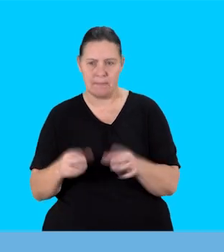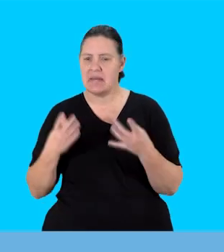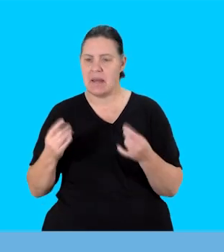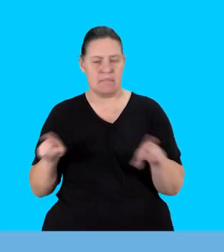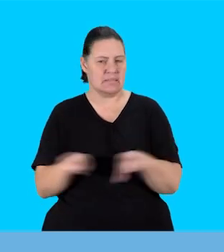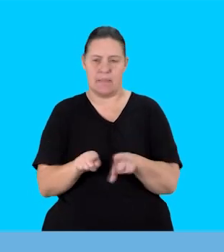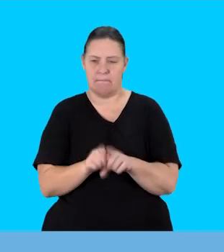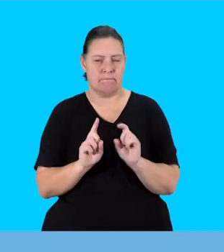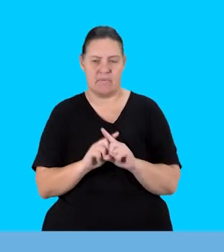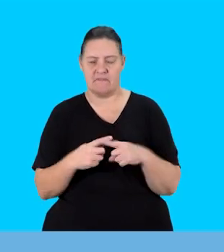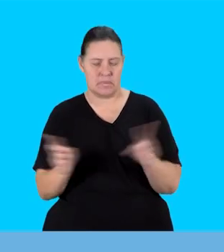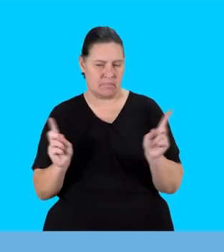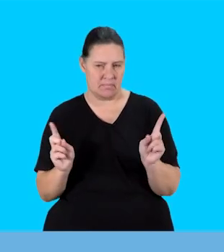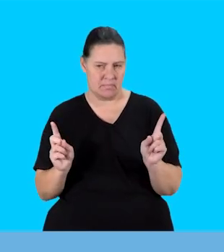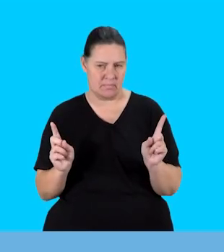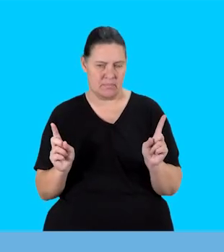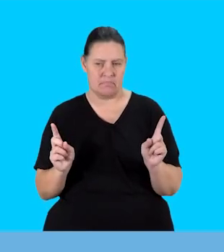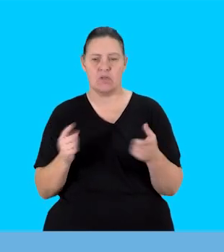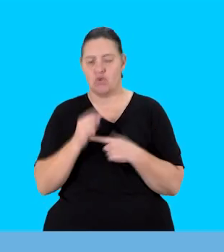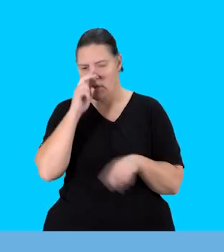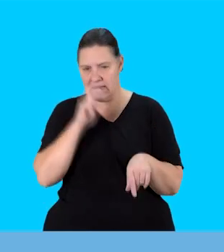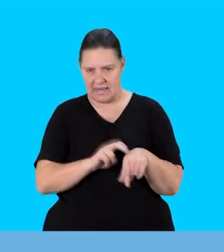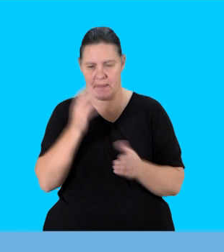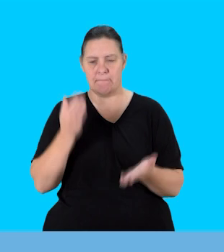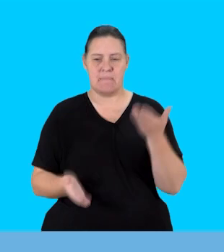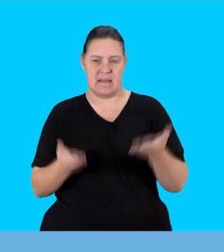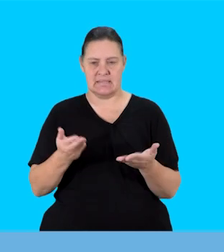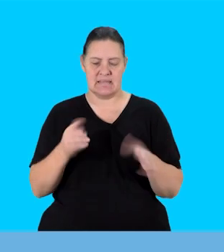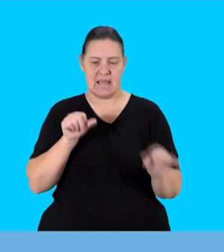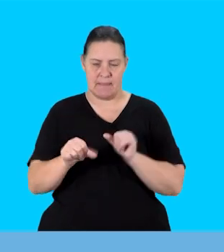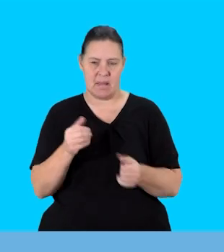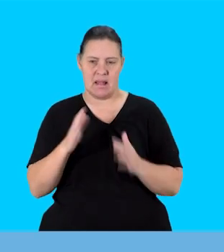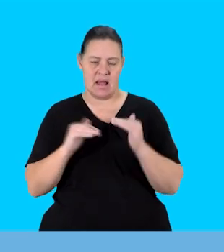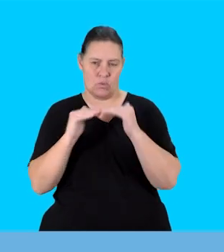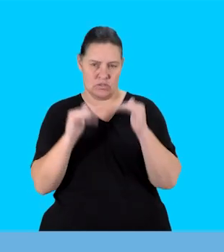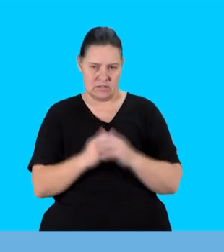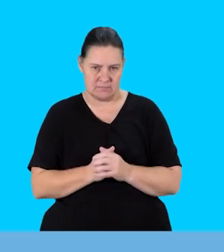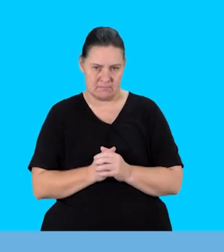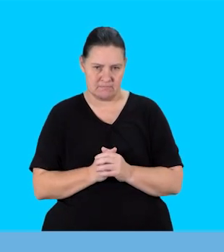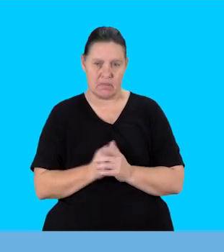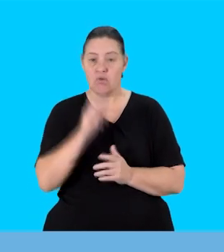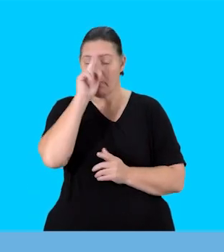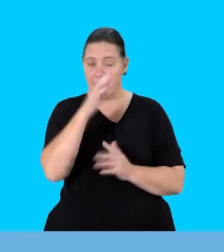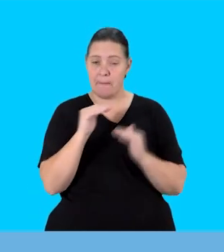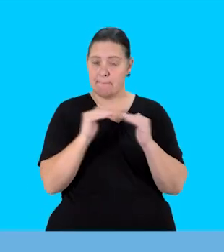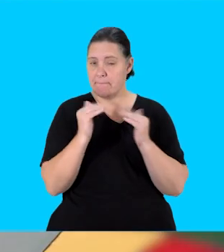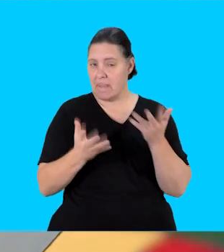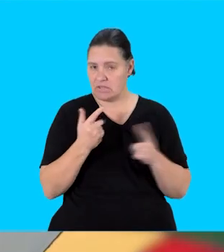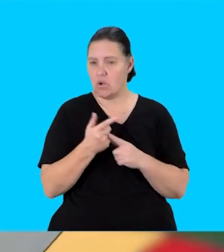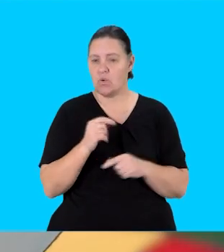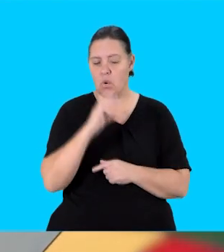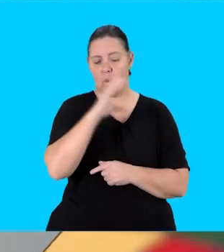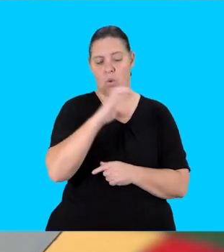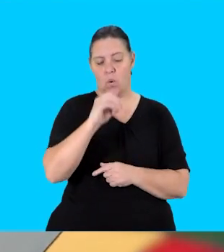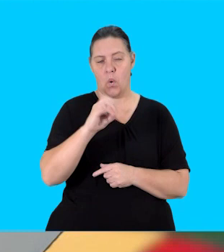the number is not maintained. The number is different. We need to balance the chemical equation. Remember, to balance, we